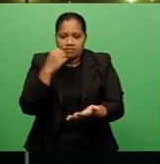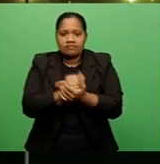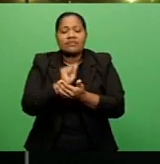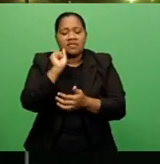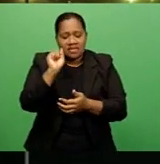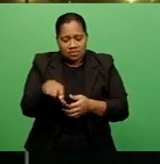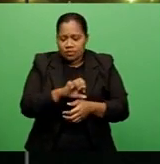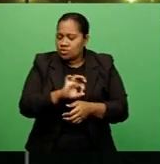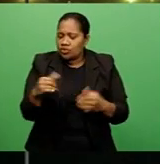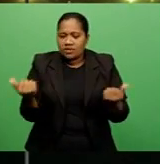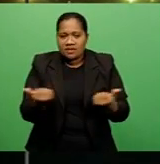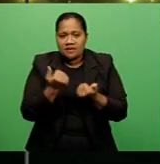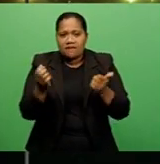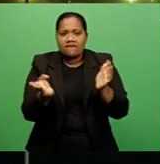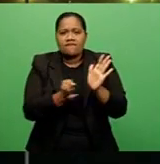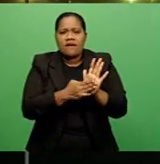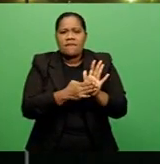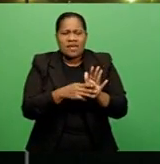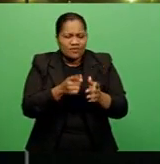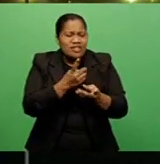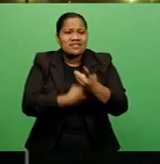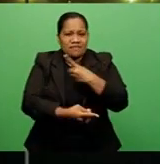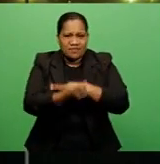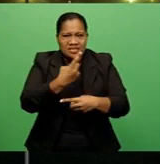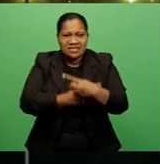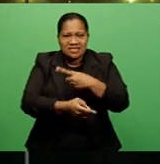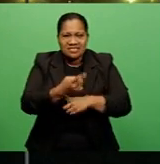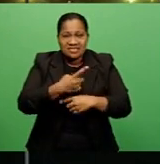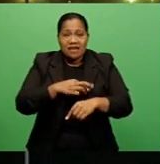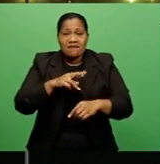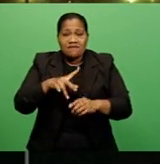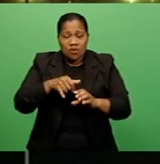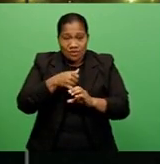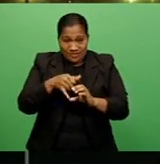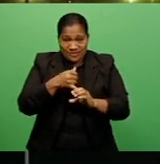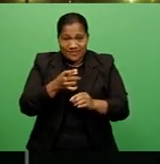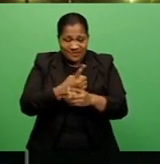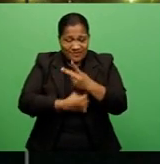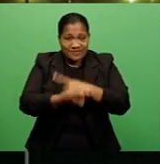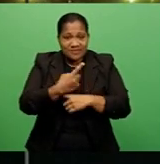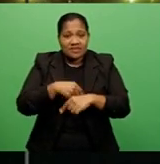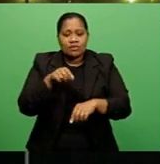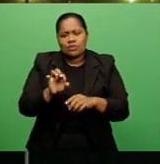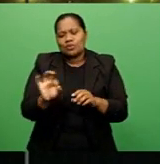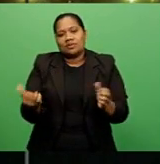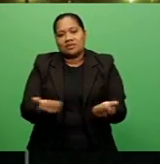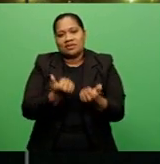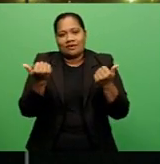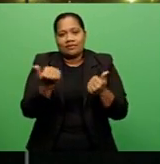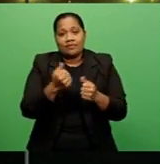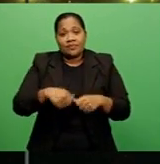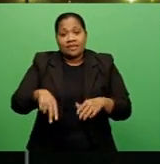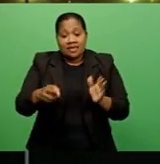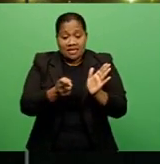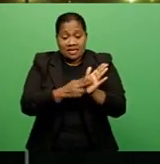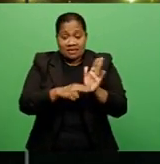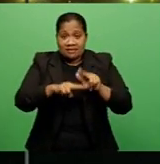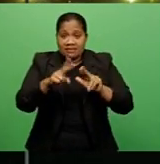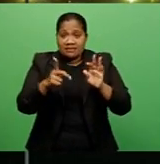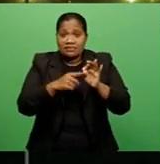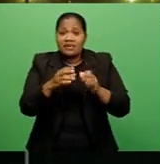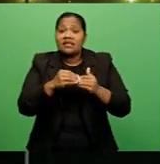metformin medicine used to treat type 2 diabetes. National Federation Party leader Professor Biman Prasad